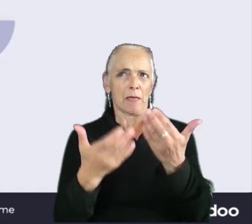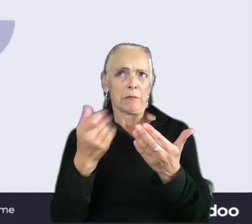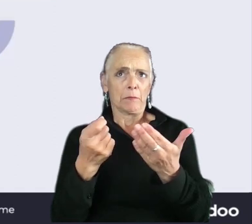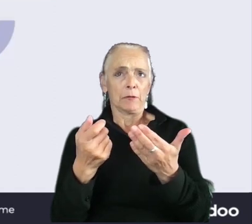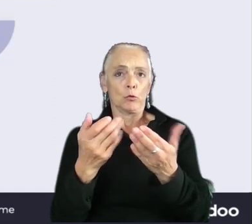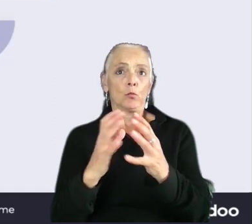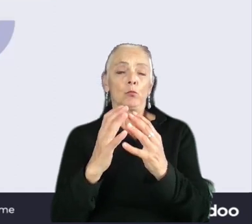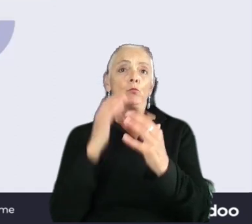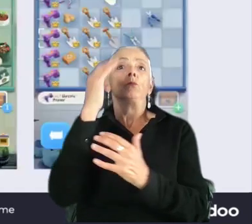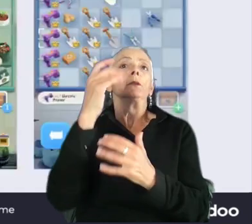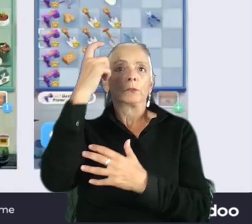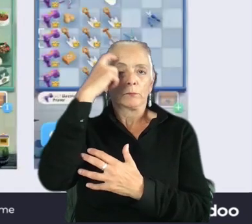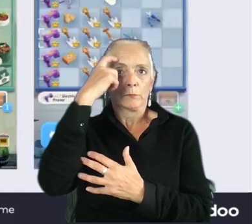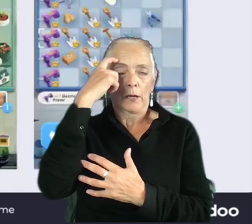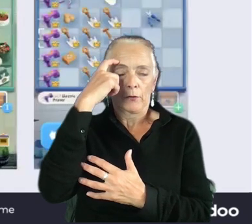load.